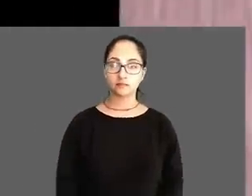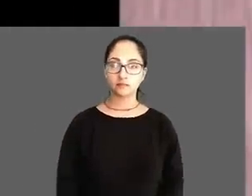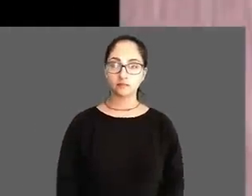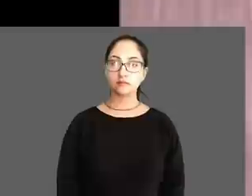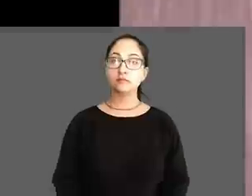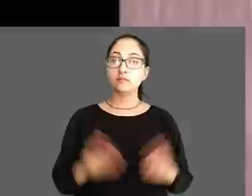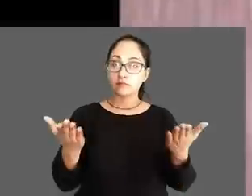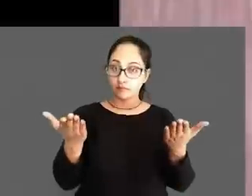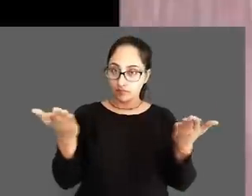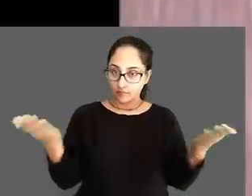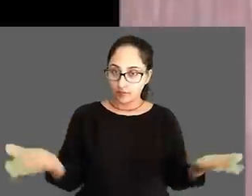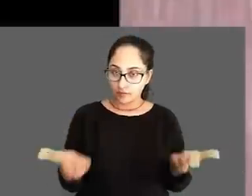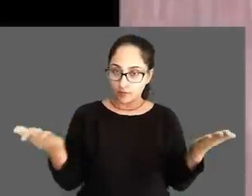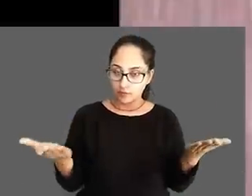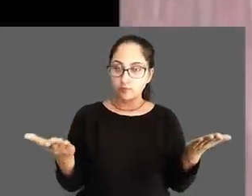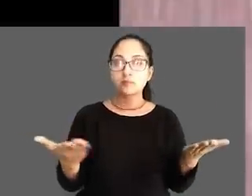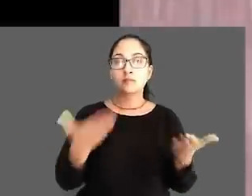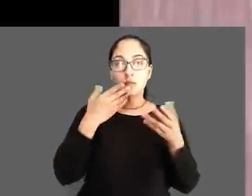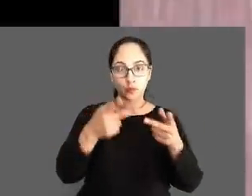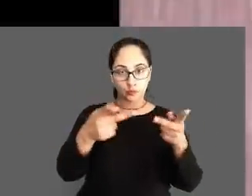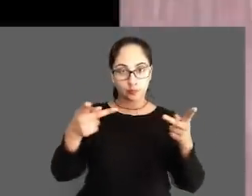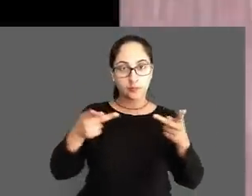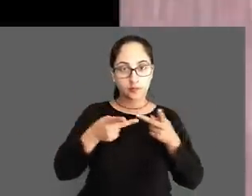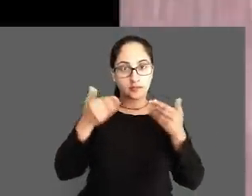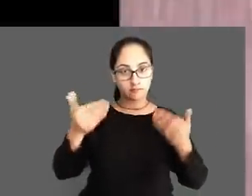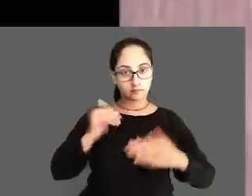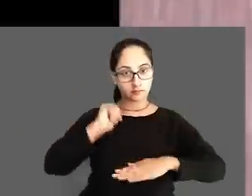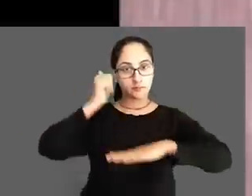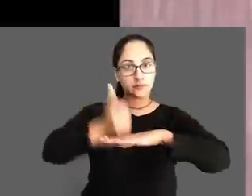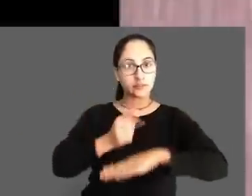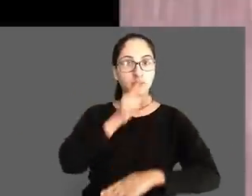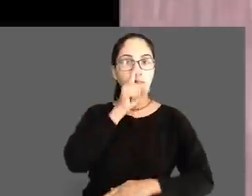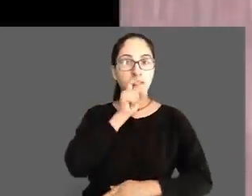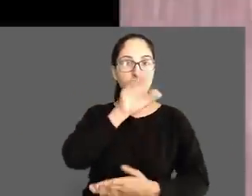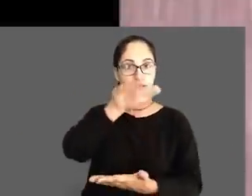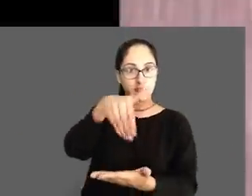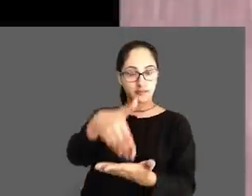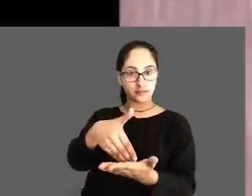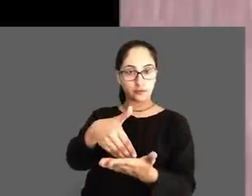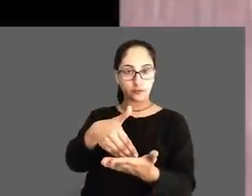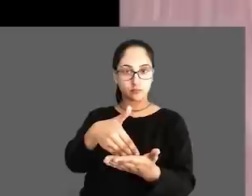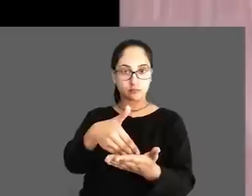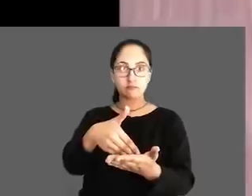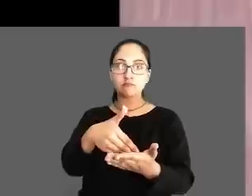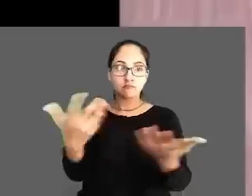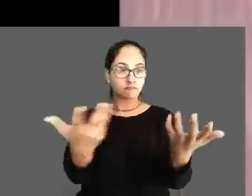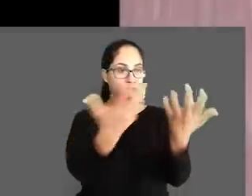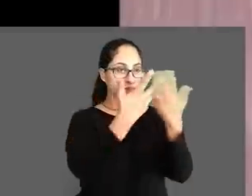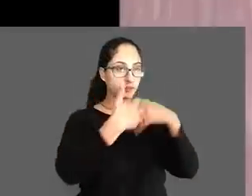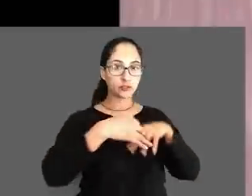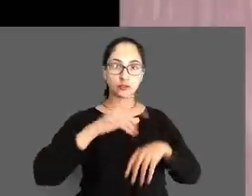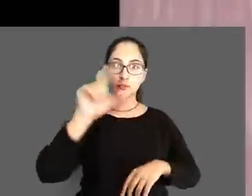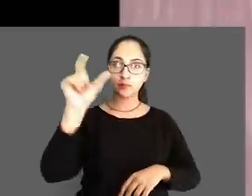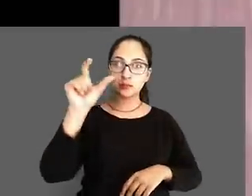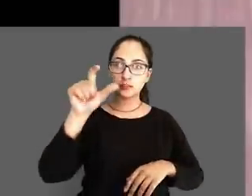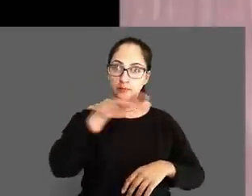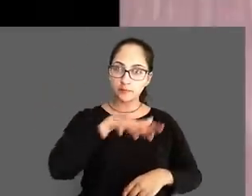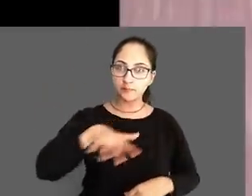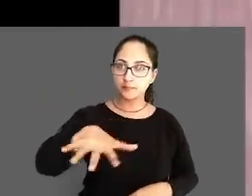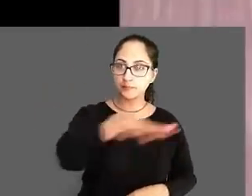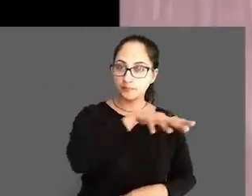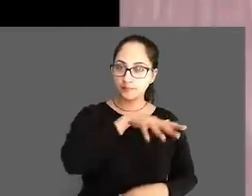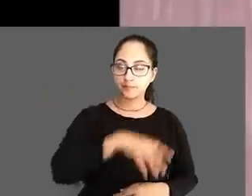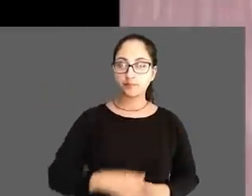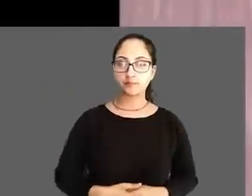At this juncture, perhaps it would be appropriate to situate one of the functions of the Ismaili center in the tradition of Muslim